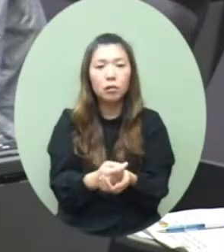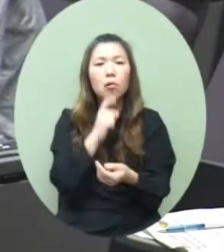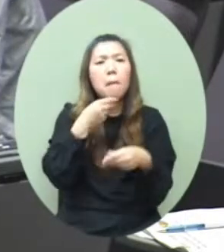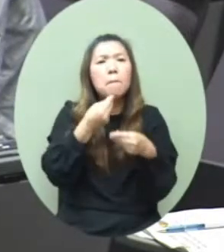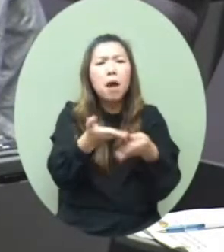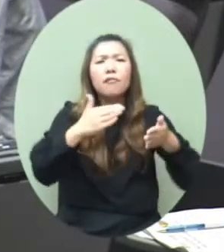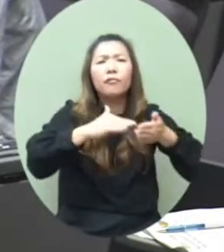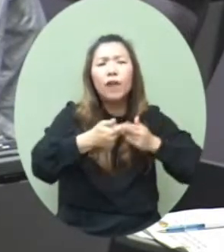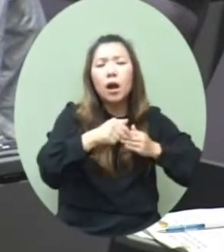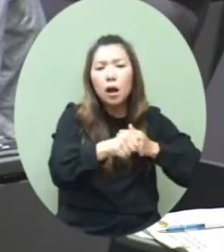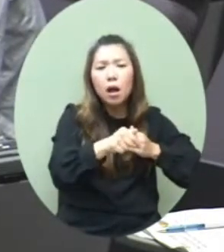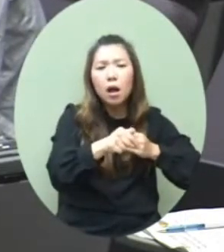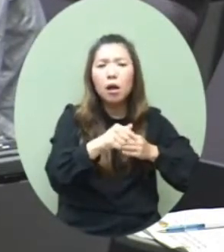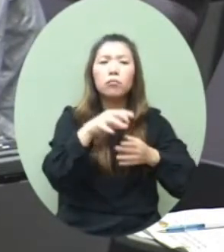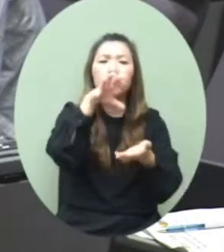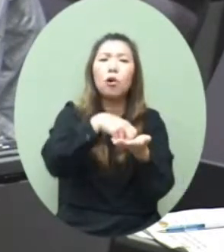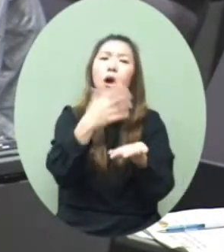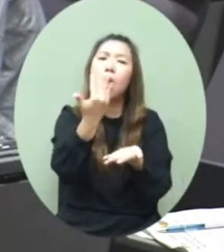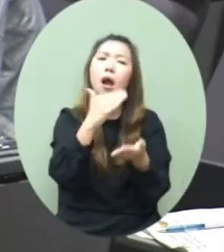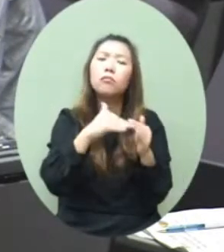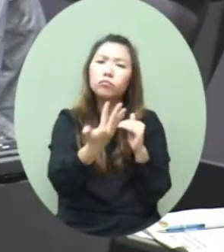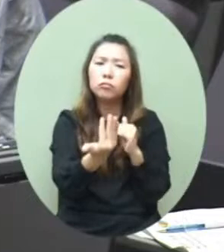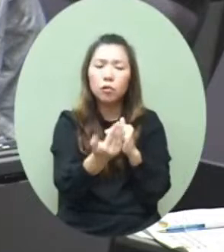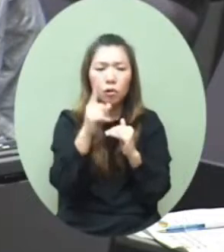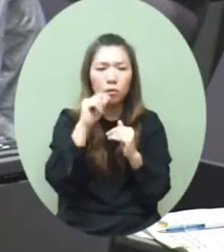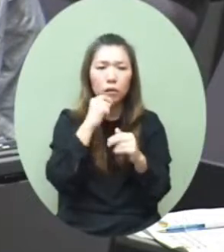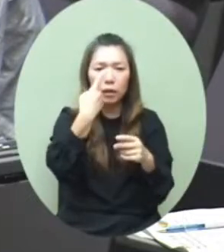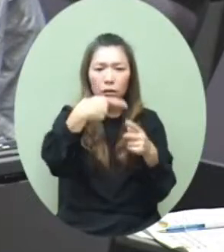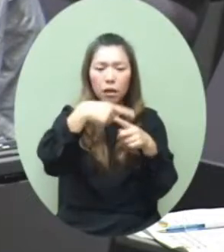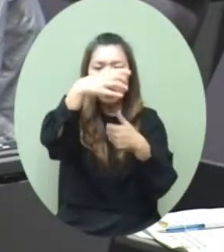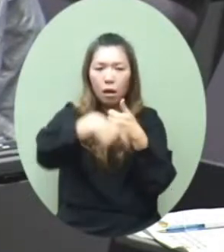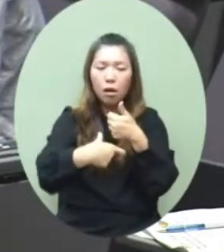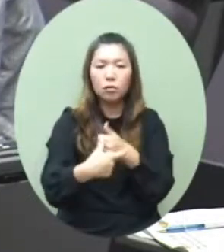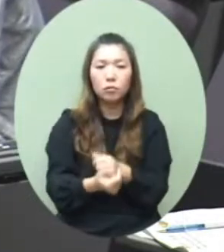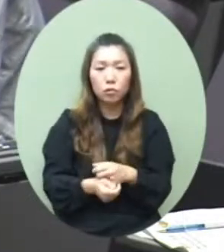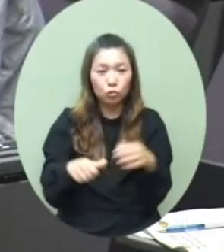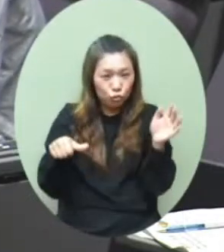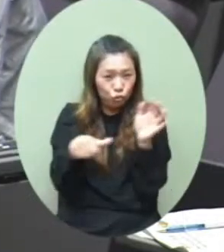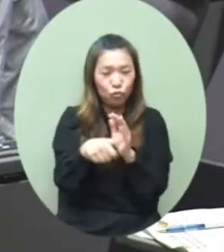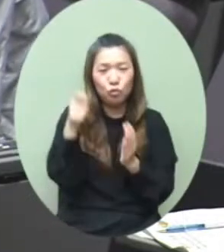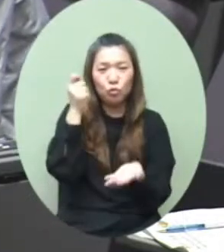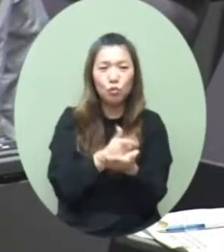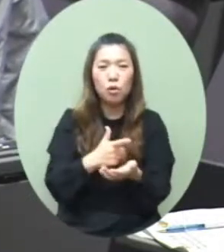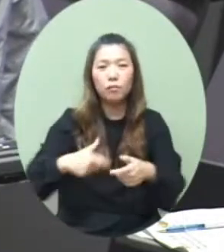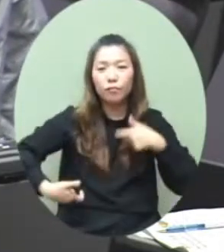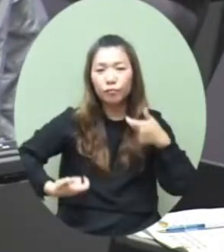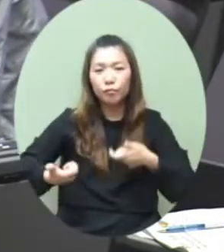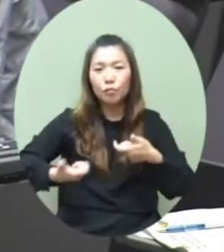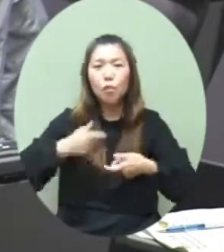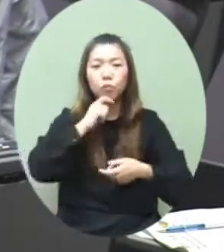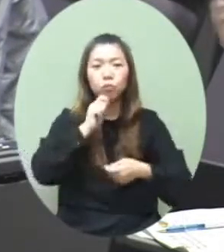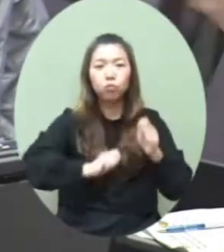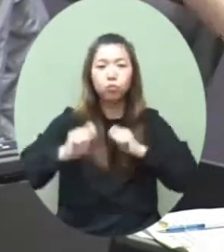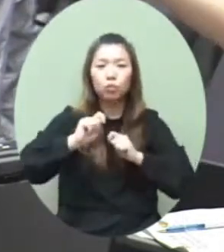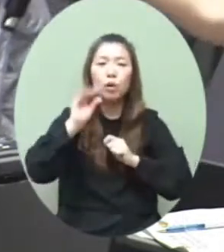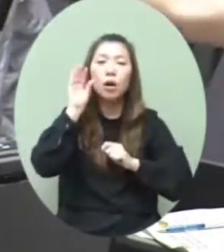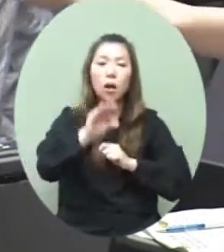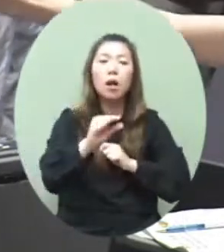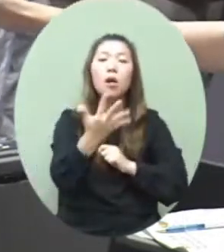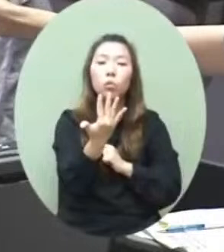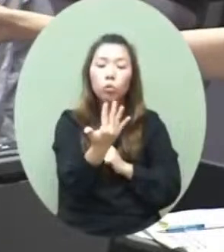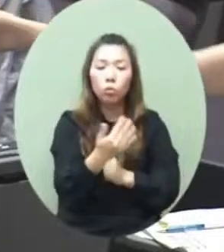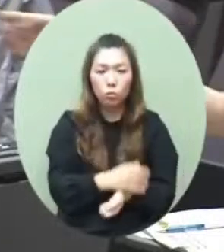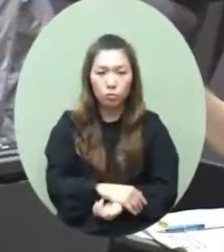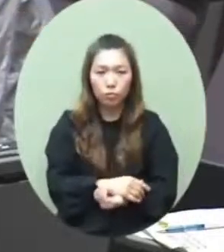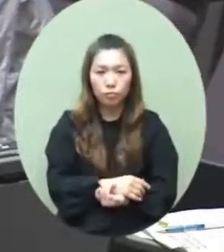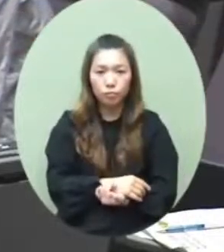to achieve the objective of attracting tourists? Now, is it that only physical tickets will be distributed and